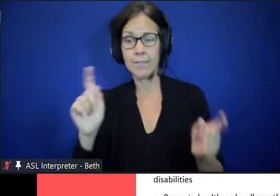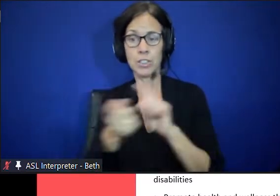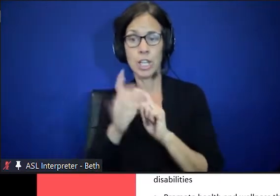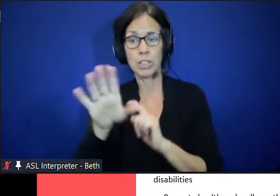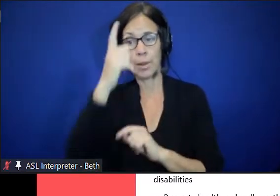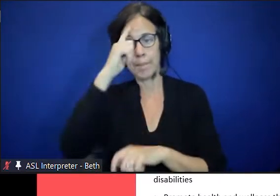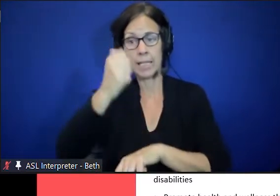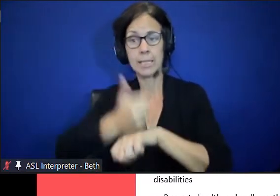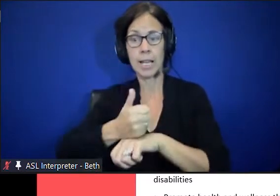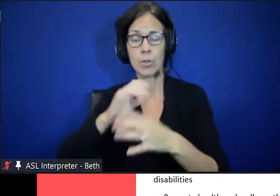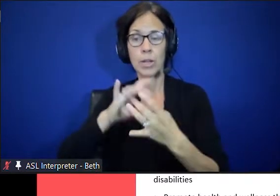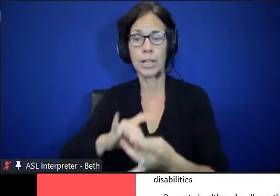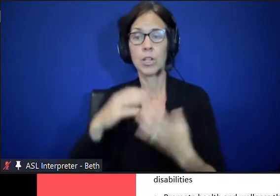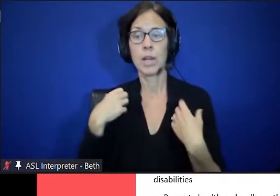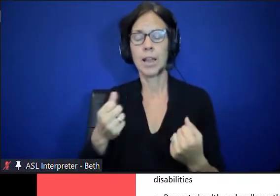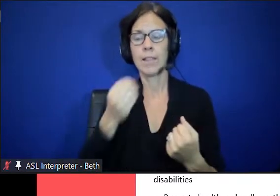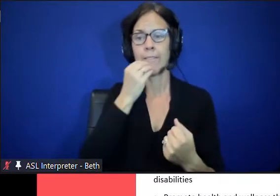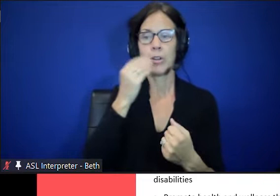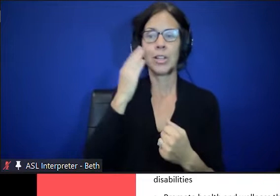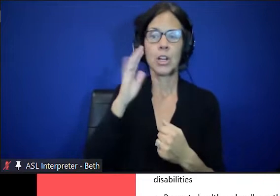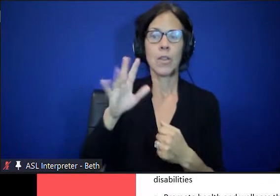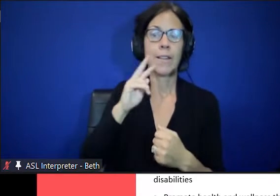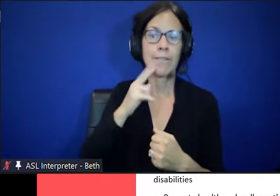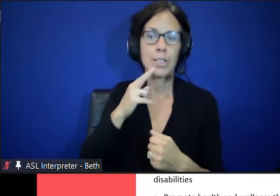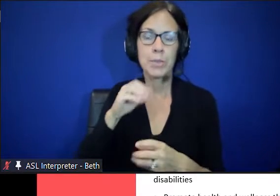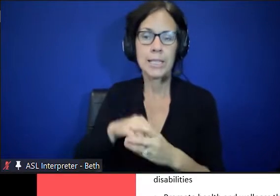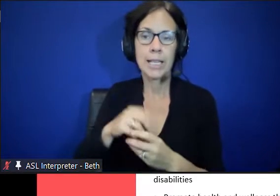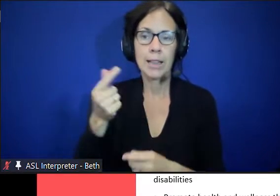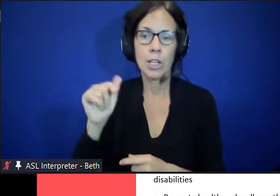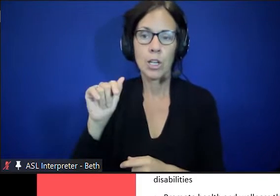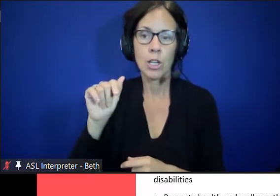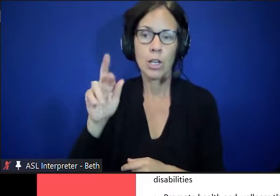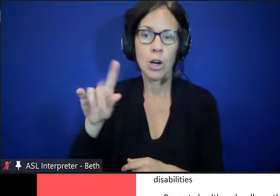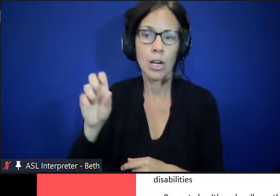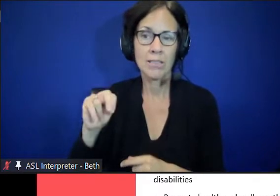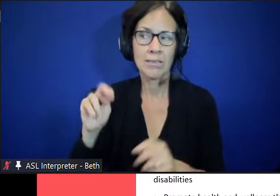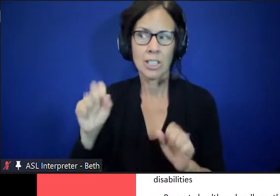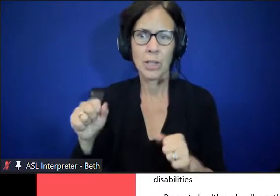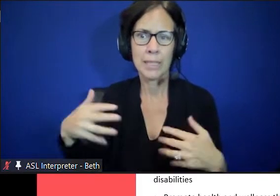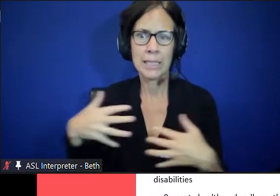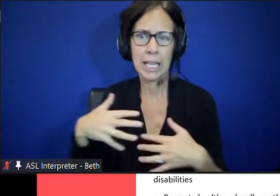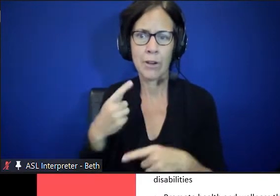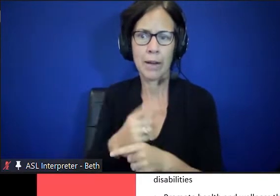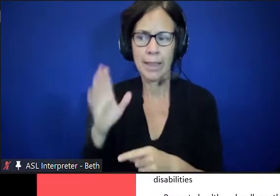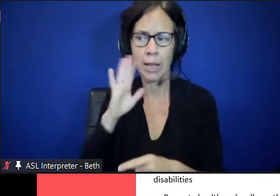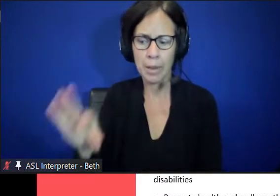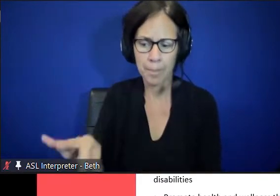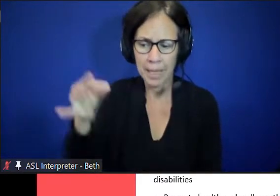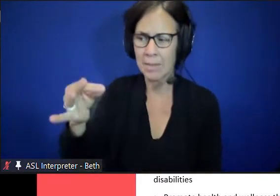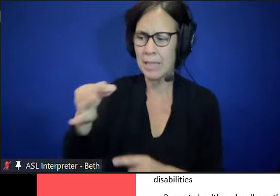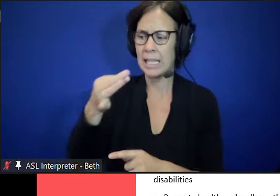foods. The greens in the garden can be a little bit scary. And at first we would just pick them off and like bite them.